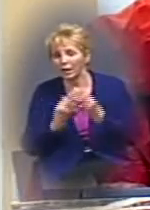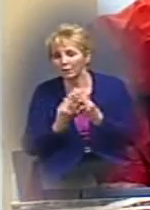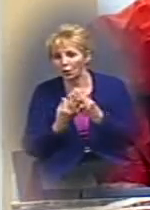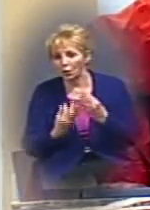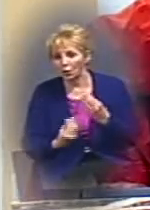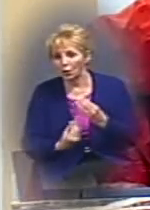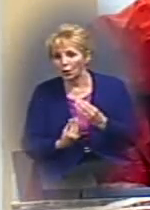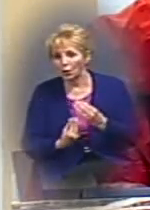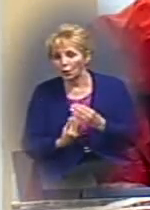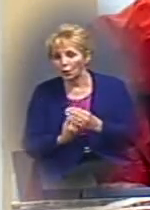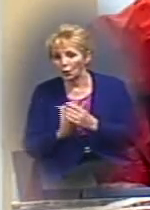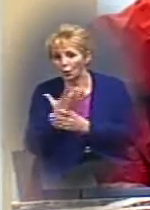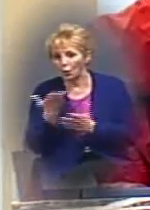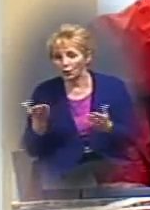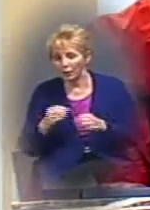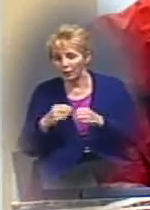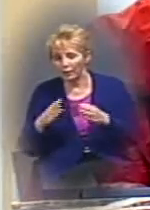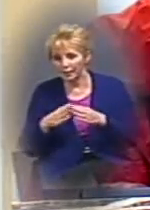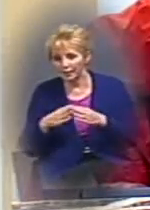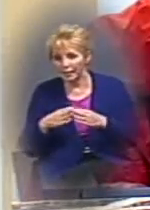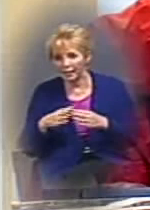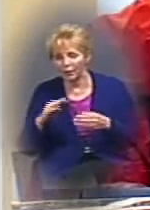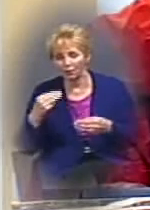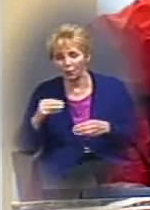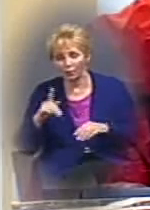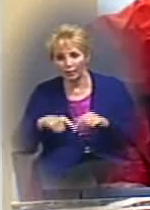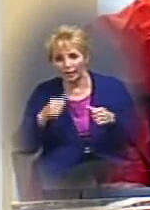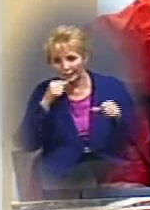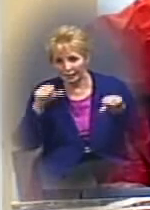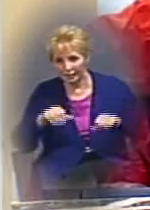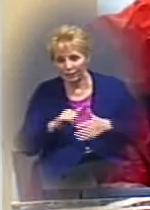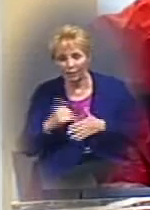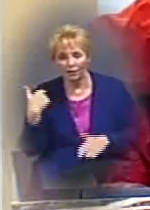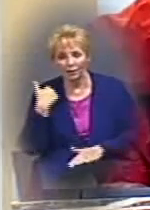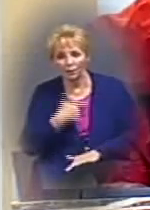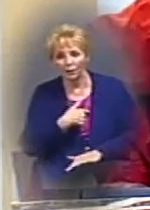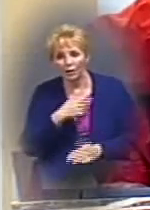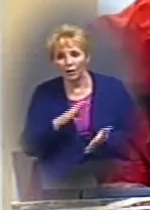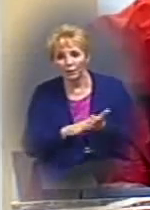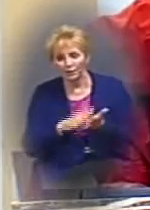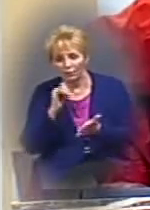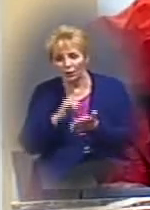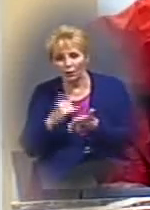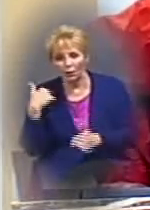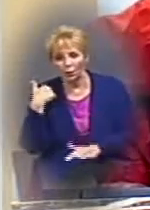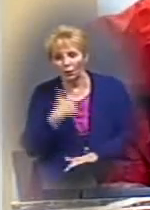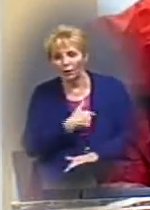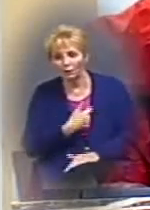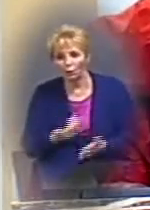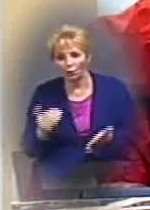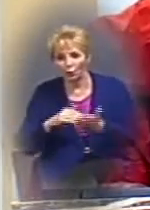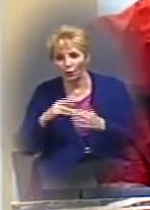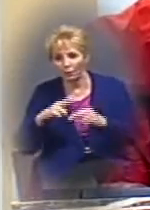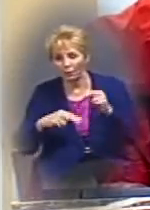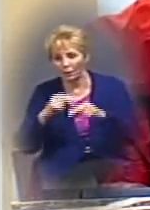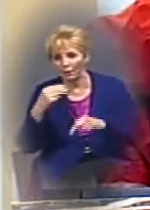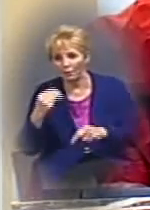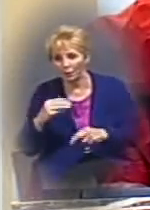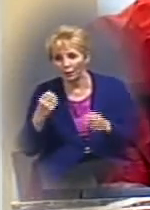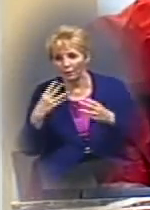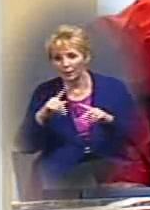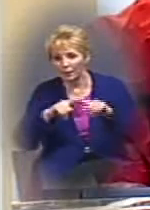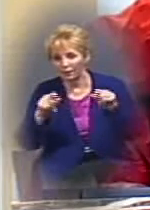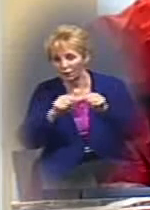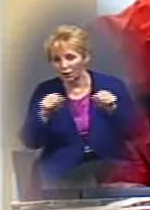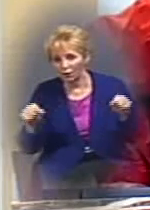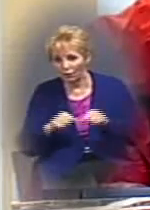town significantly. The city of Morganton can't deny that. In fact, we've been commended for the fact that we have rebuilt Morganton in many different